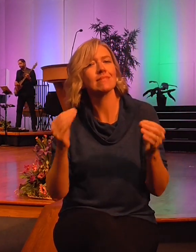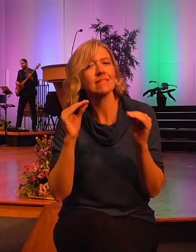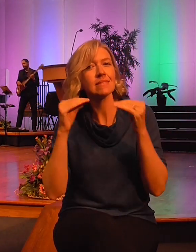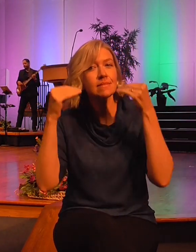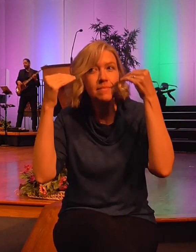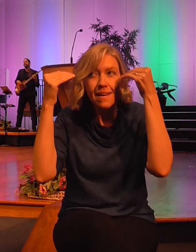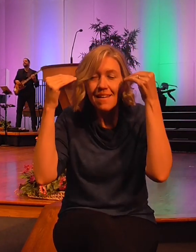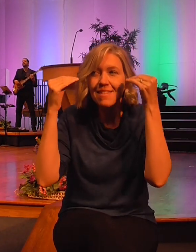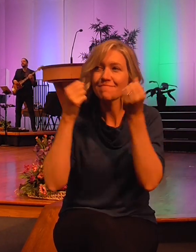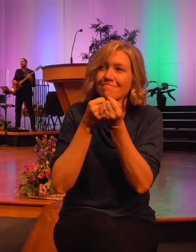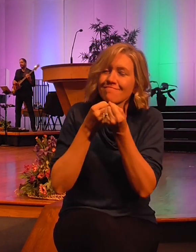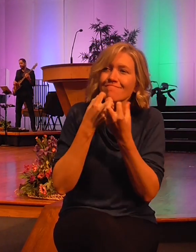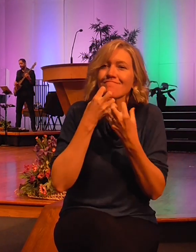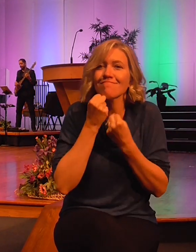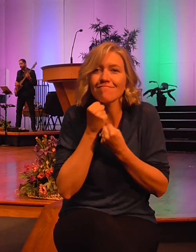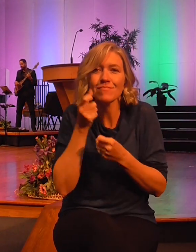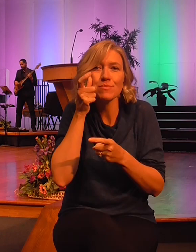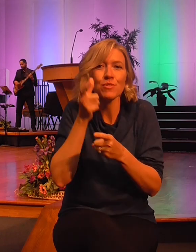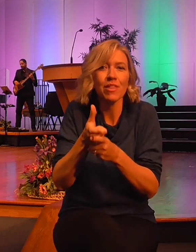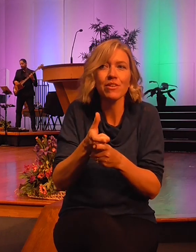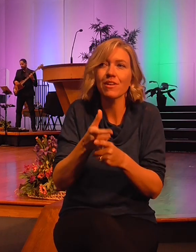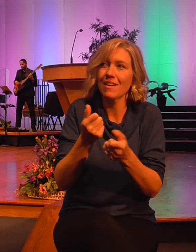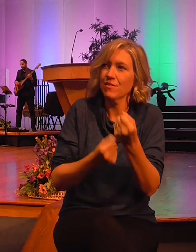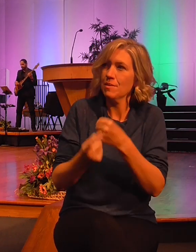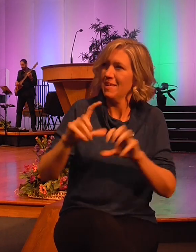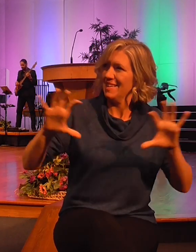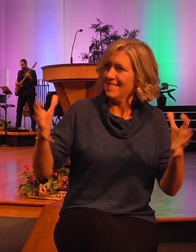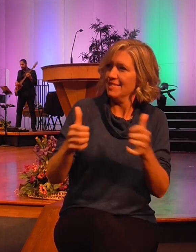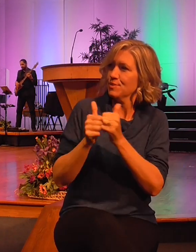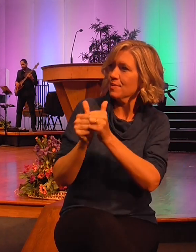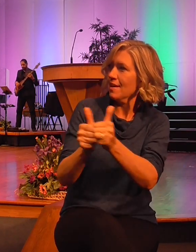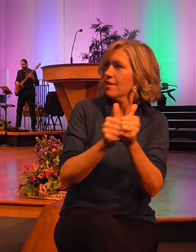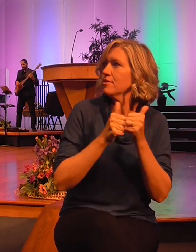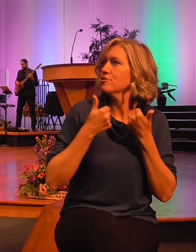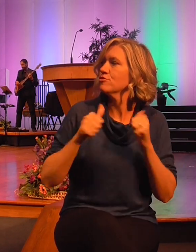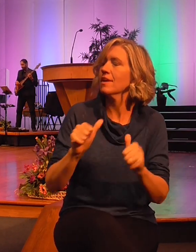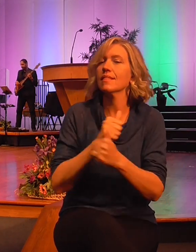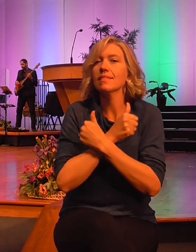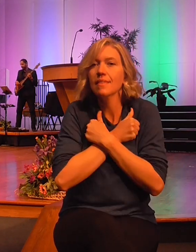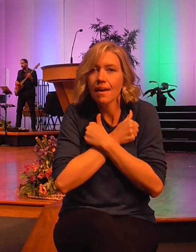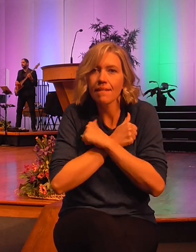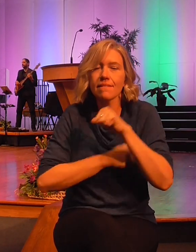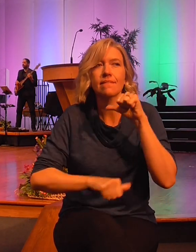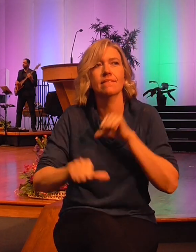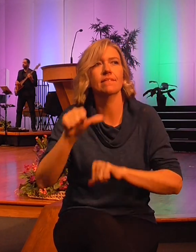smile on your brother, everybody get together, try and love one